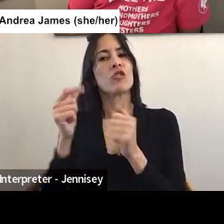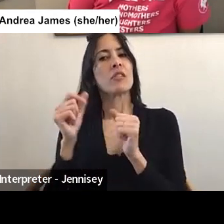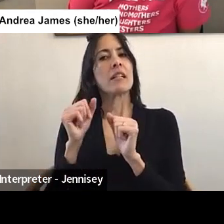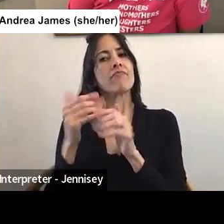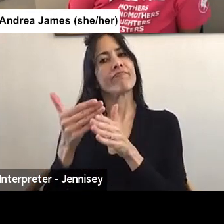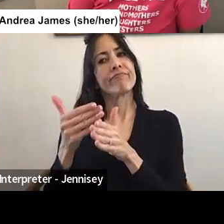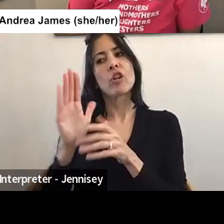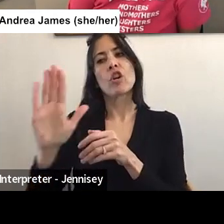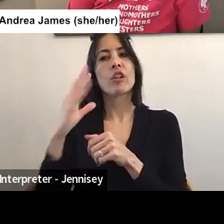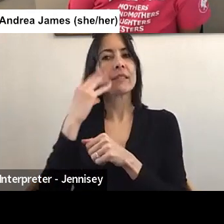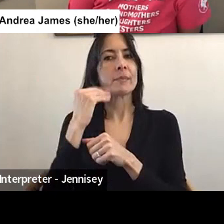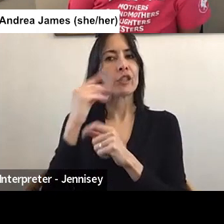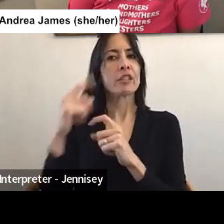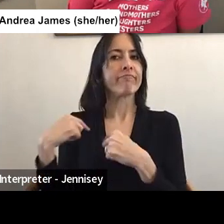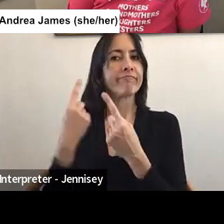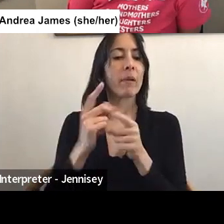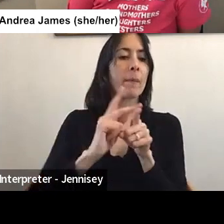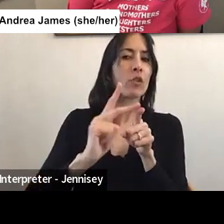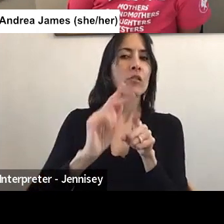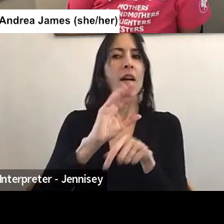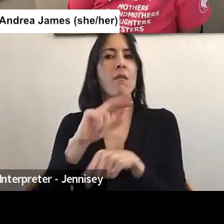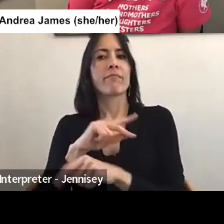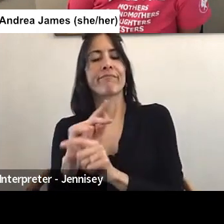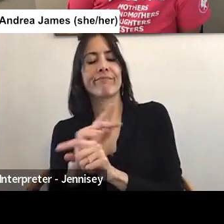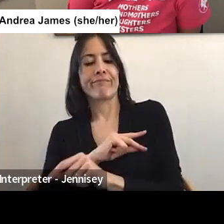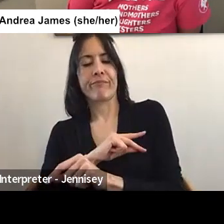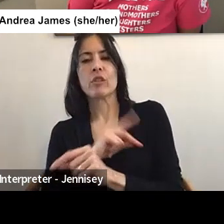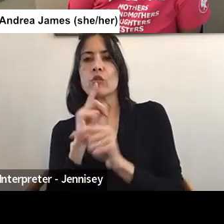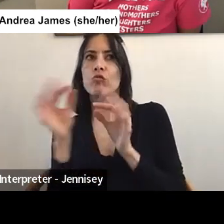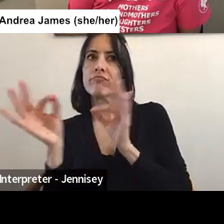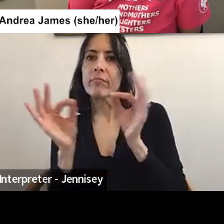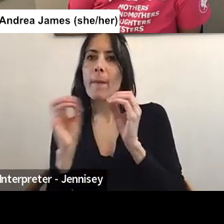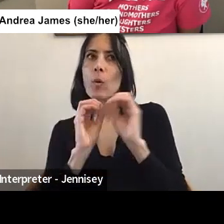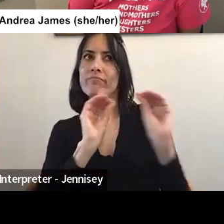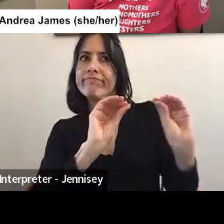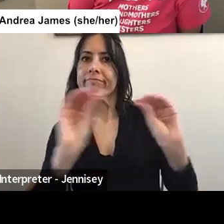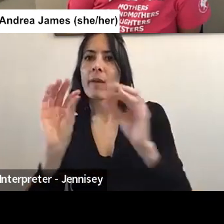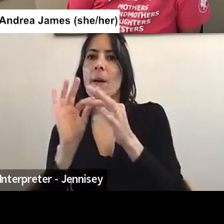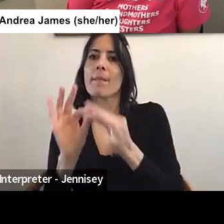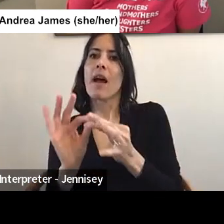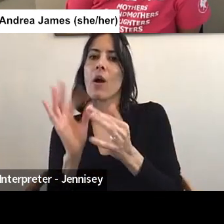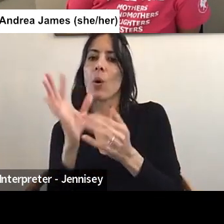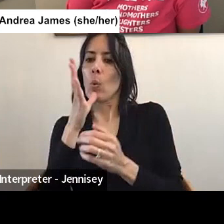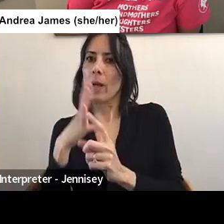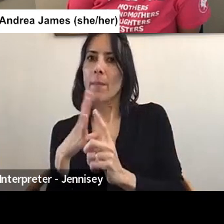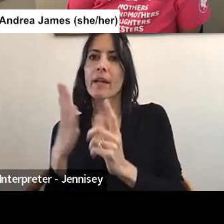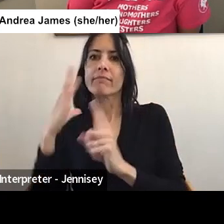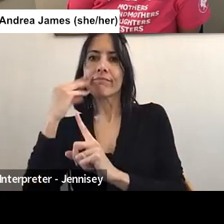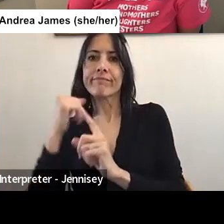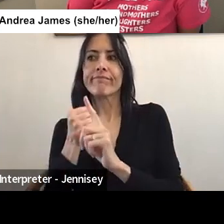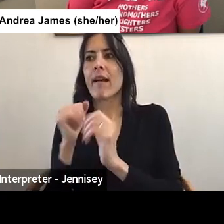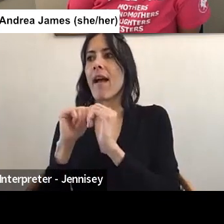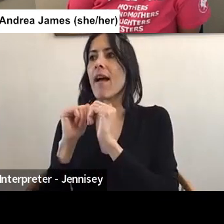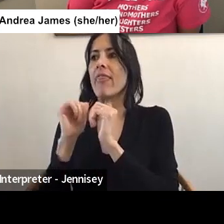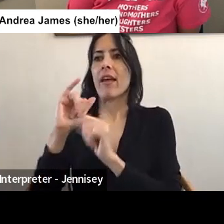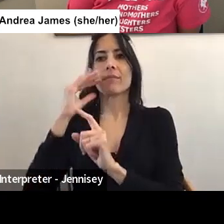professional experiences to raise awareness of the effect of incarceration of women on themselves, their children,